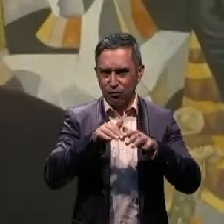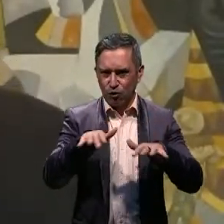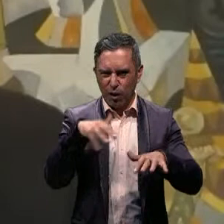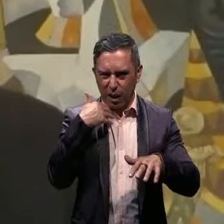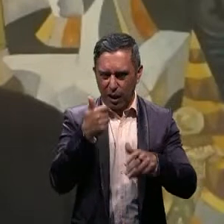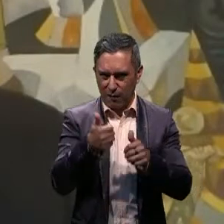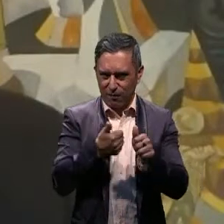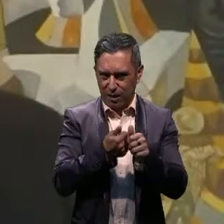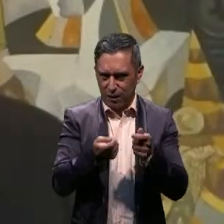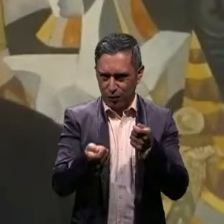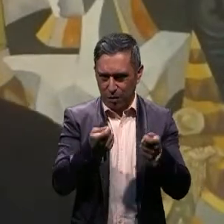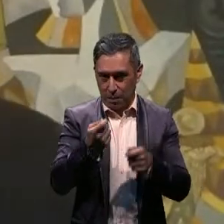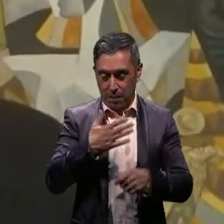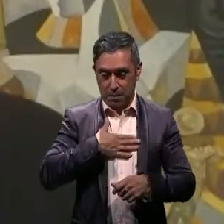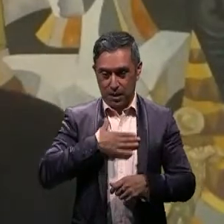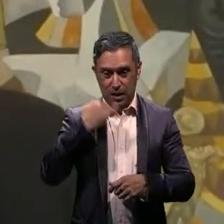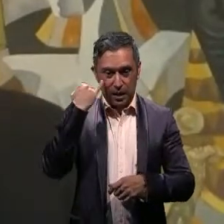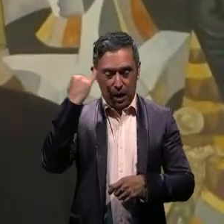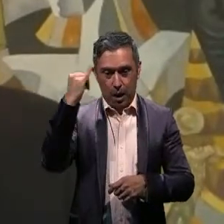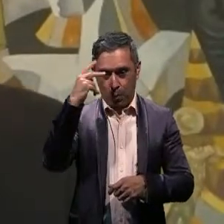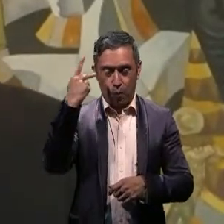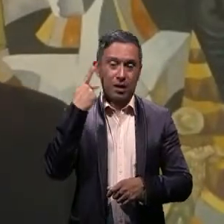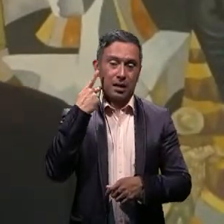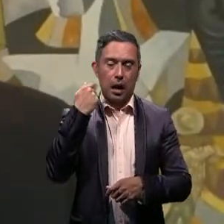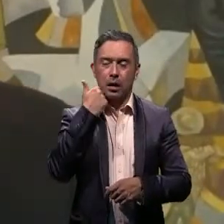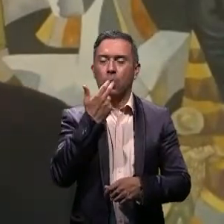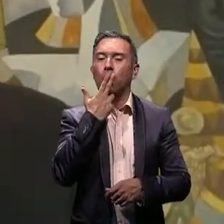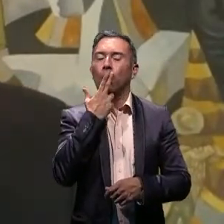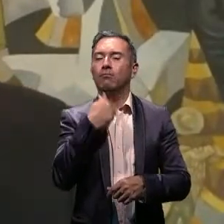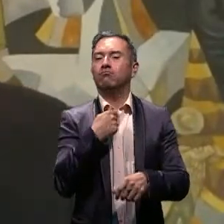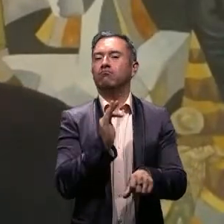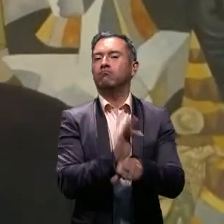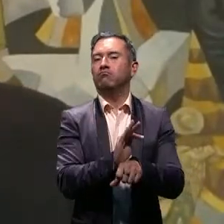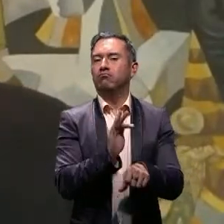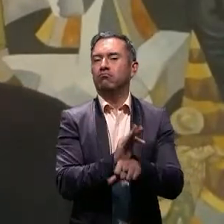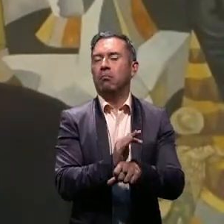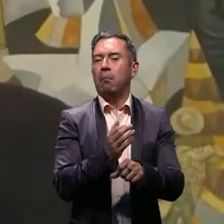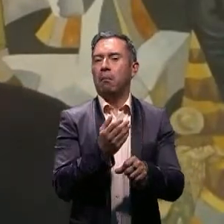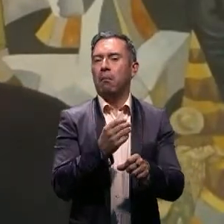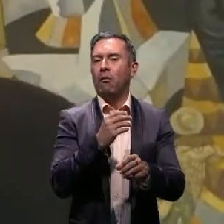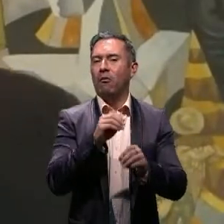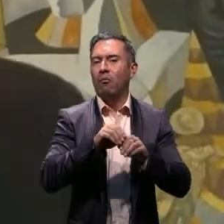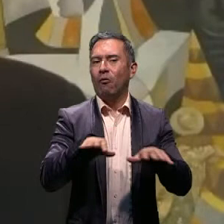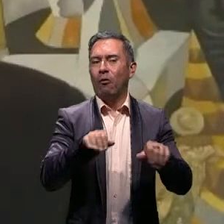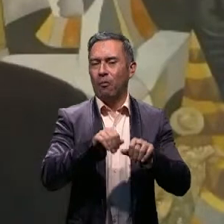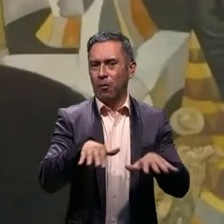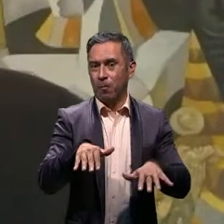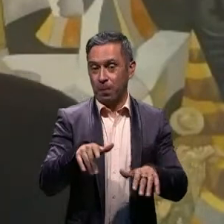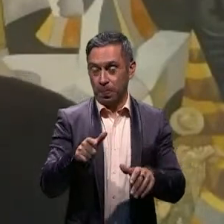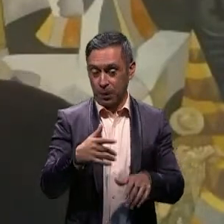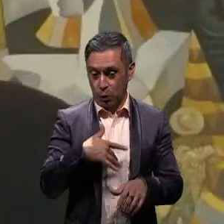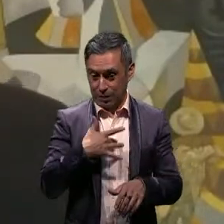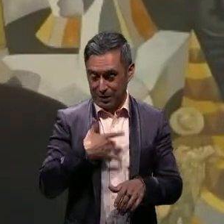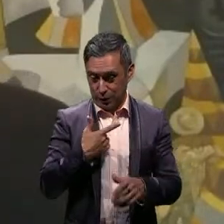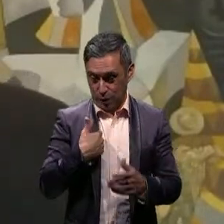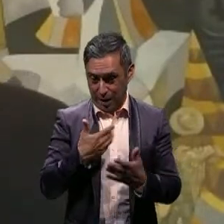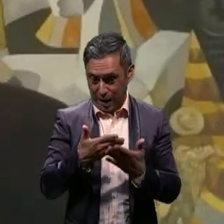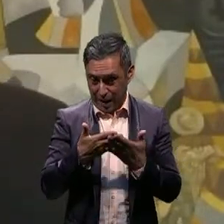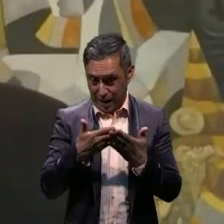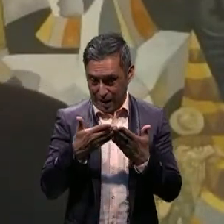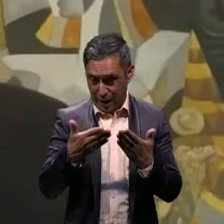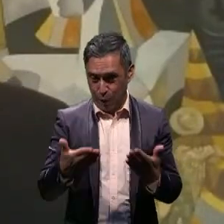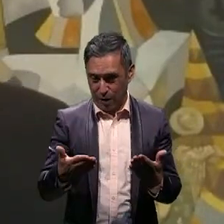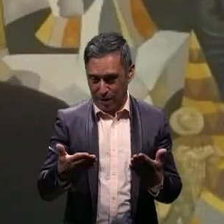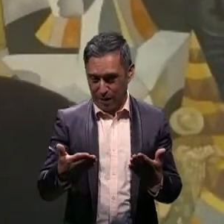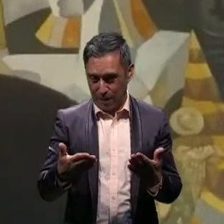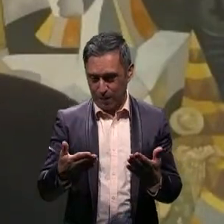the news for their political ideology. So I think that